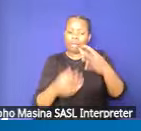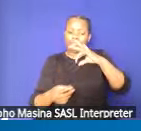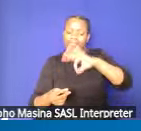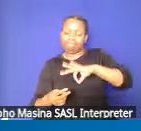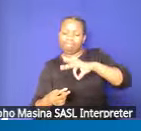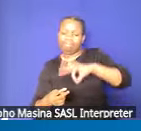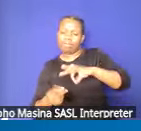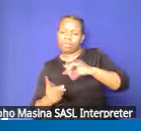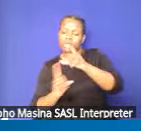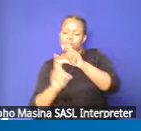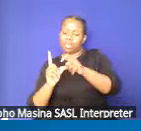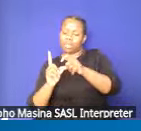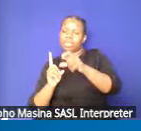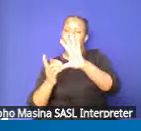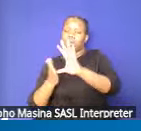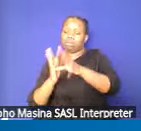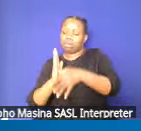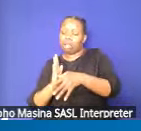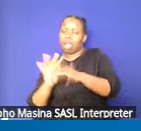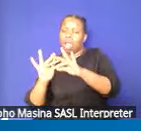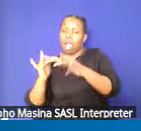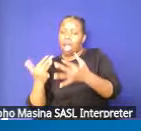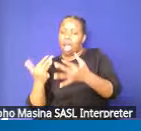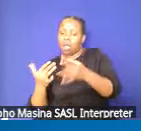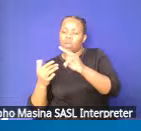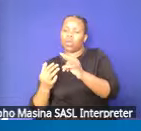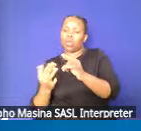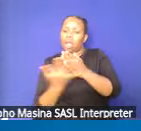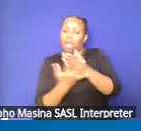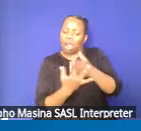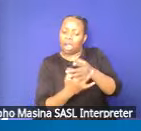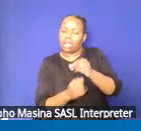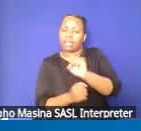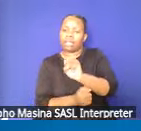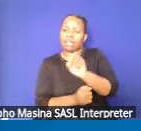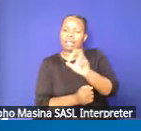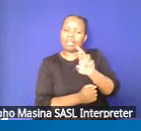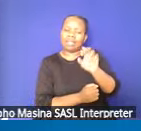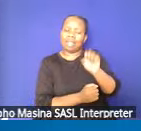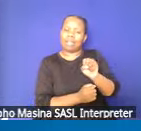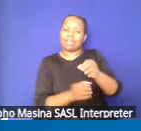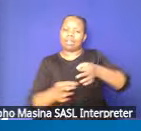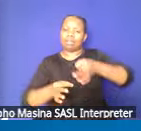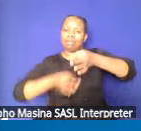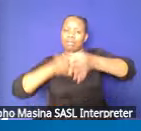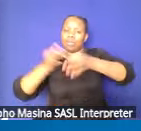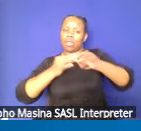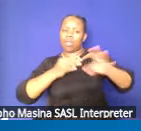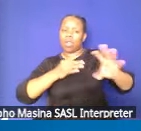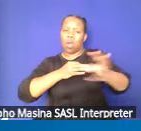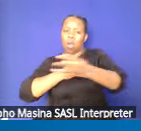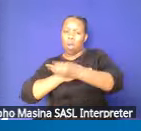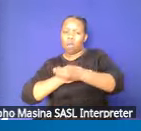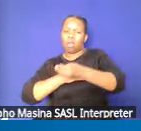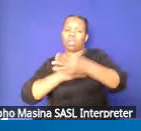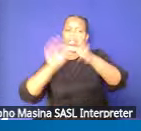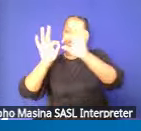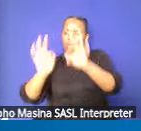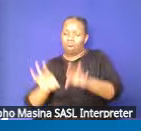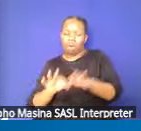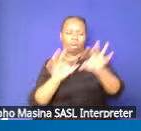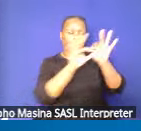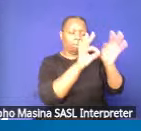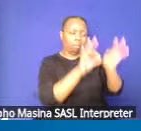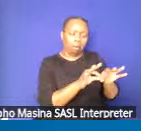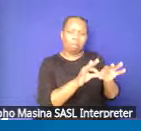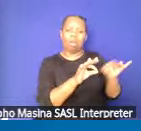with disabilities and how to interact SARS, highlighting all the necessary forms that